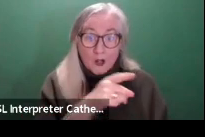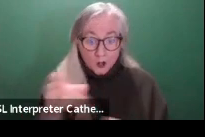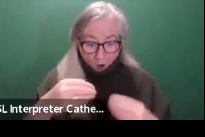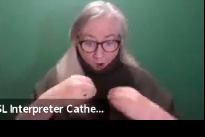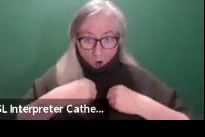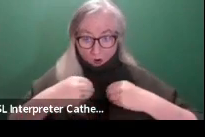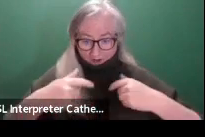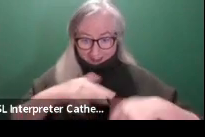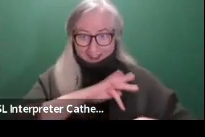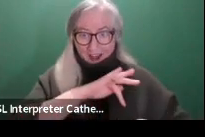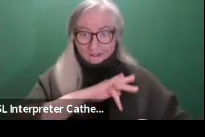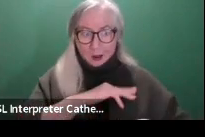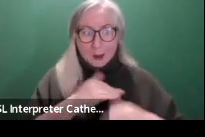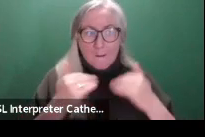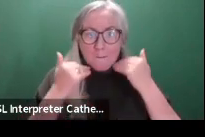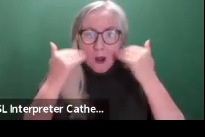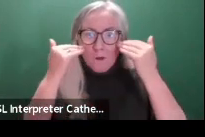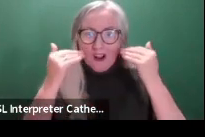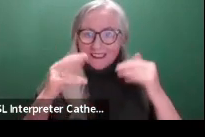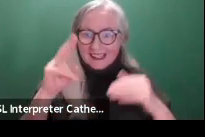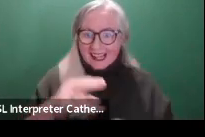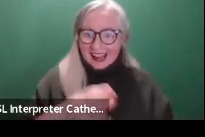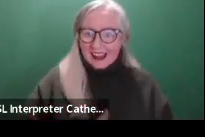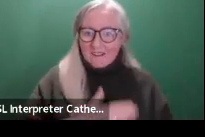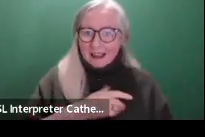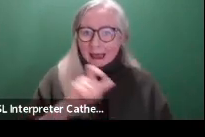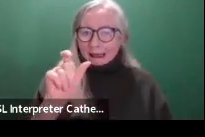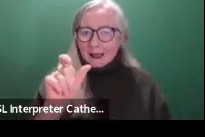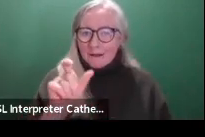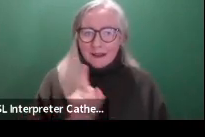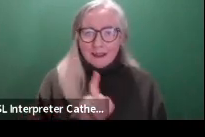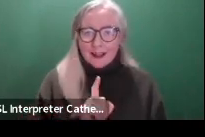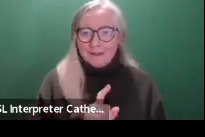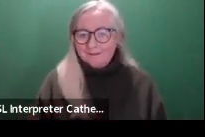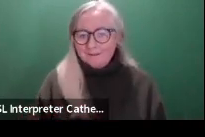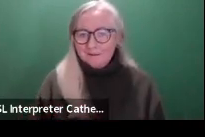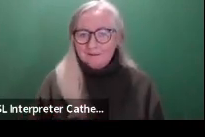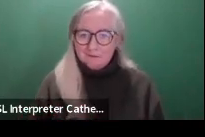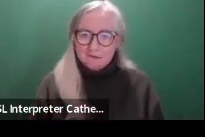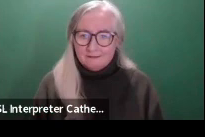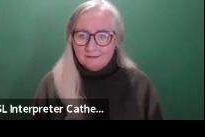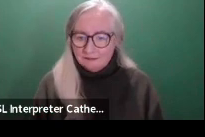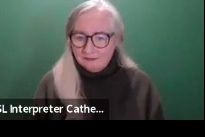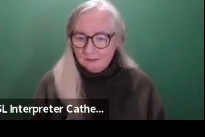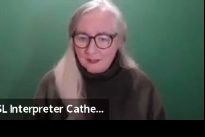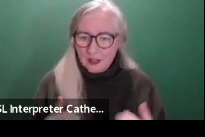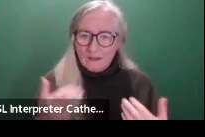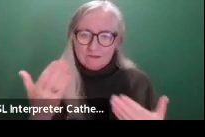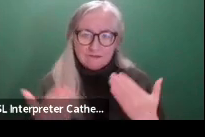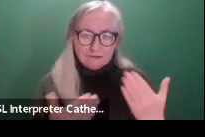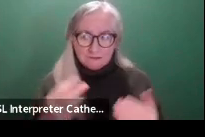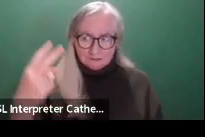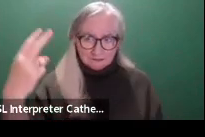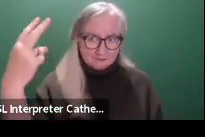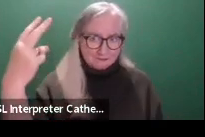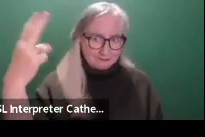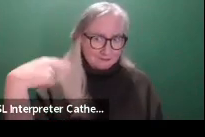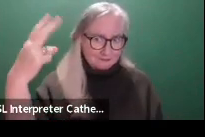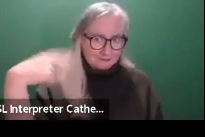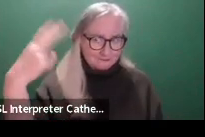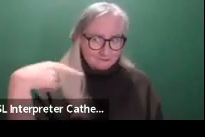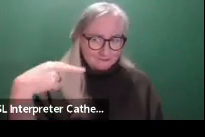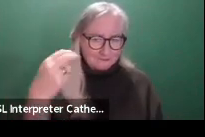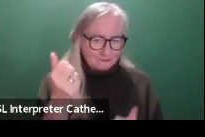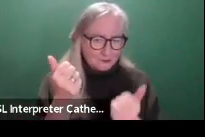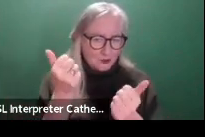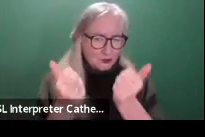menopausal, it can feel a bit like this. It can feel like people are kind of looking at you, that they're judging